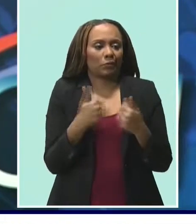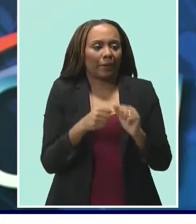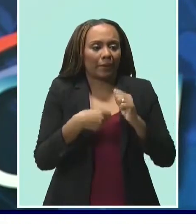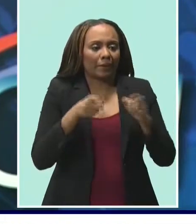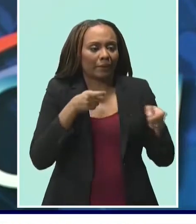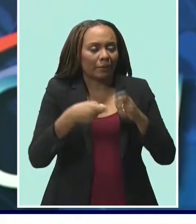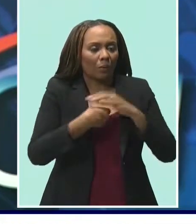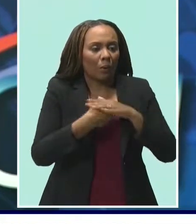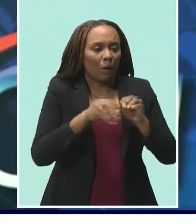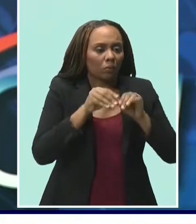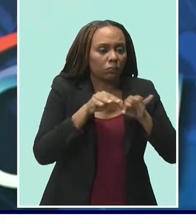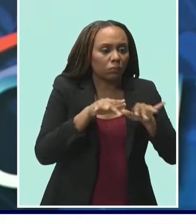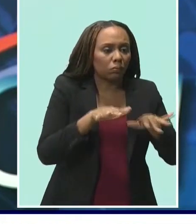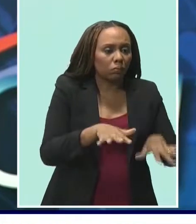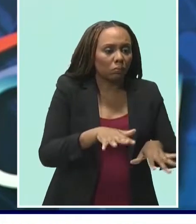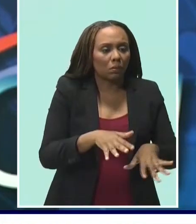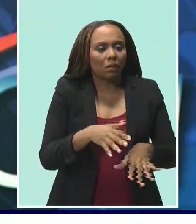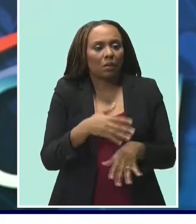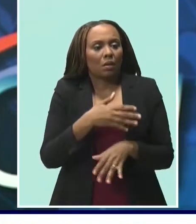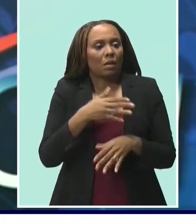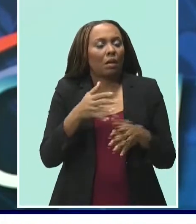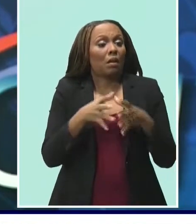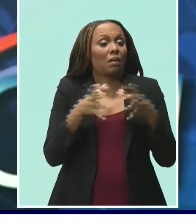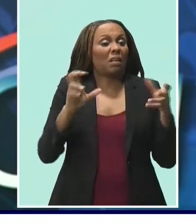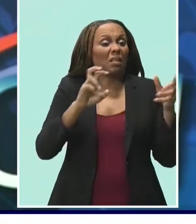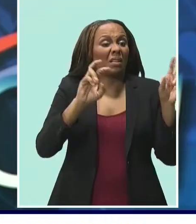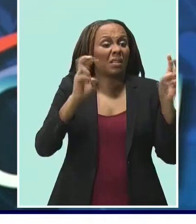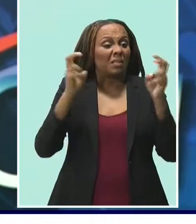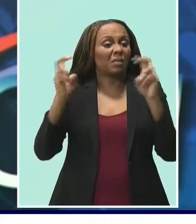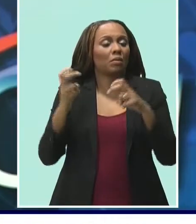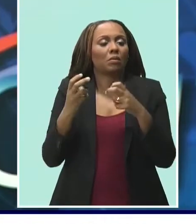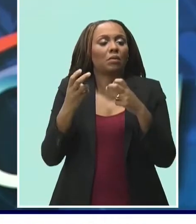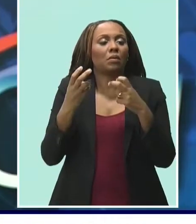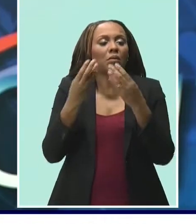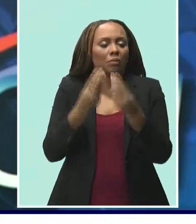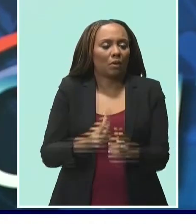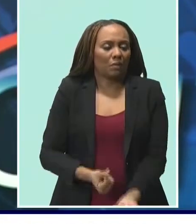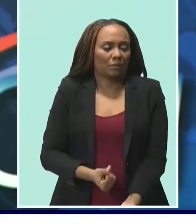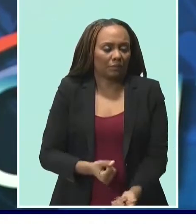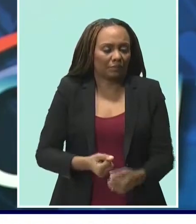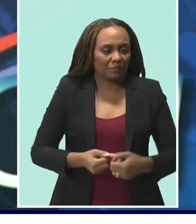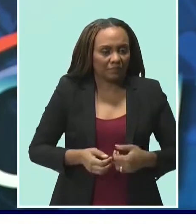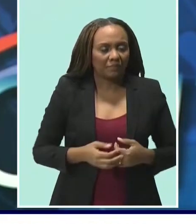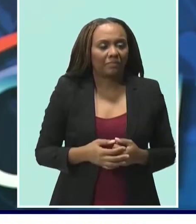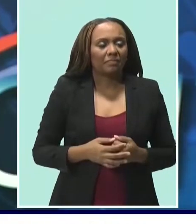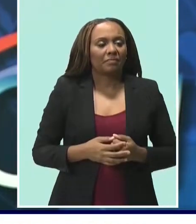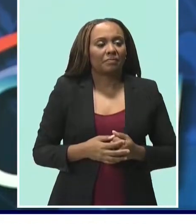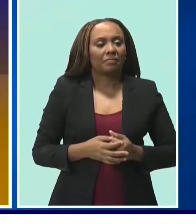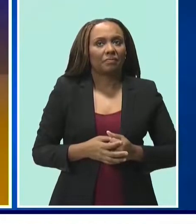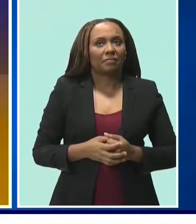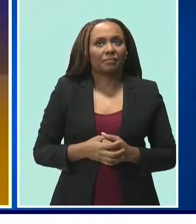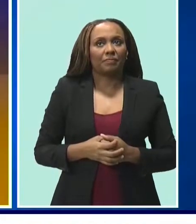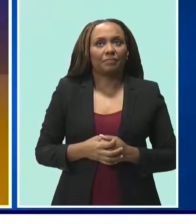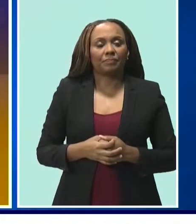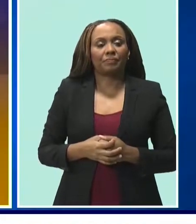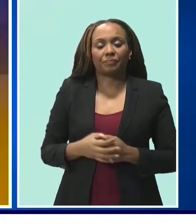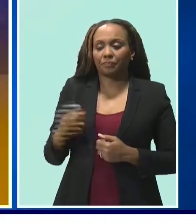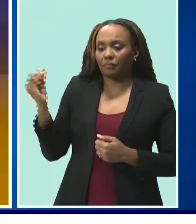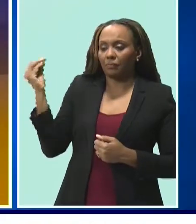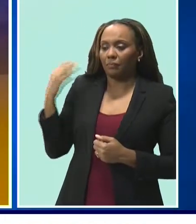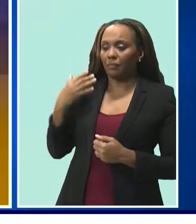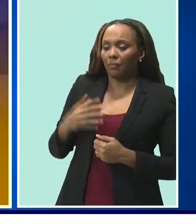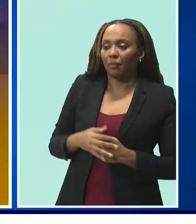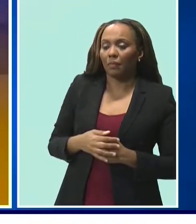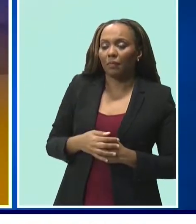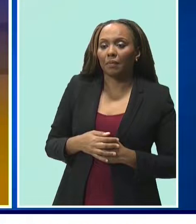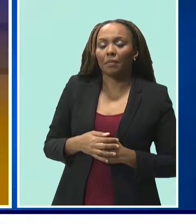pandemic and had to be dealt with swiftly, and the issues that were raised have been resolved. And if there's one thing, certainly